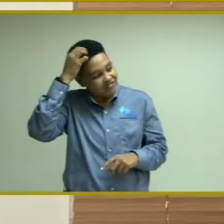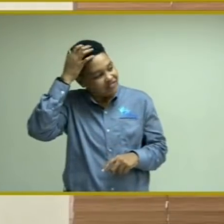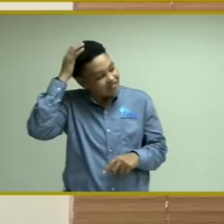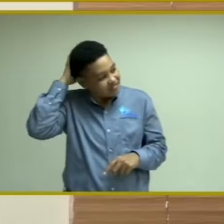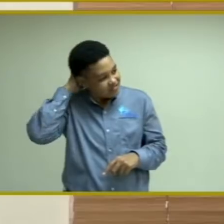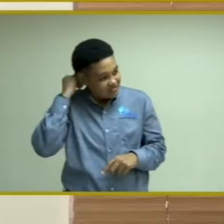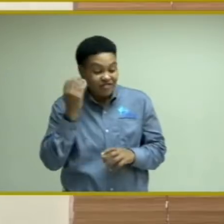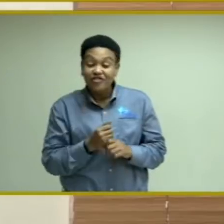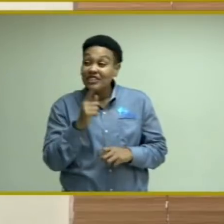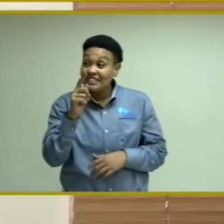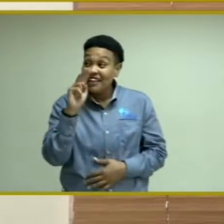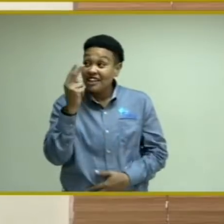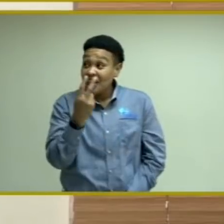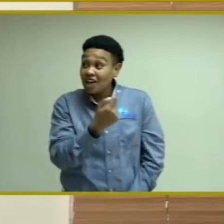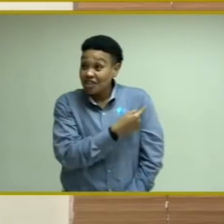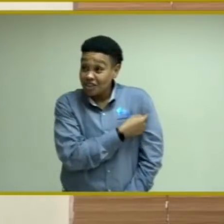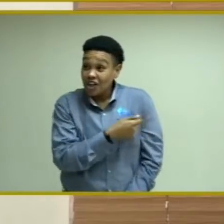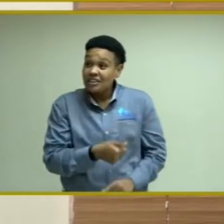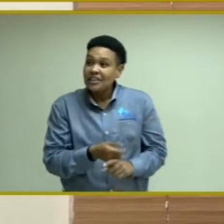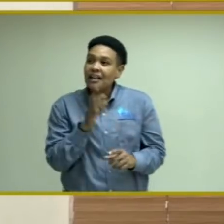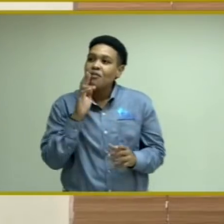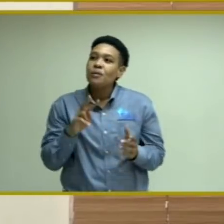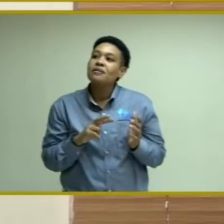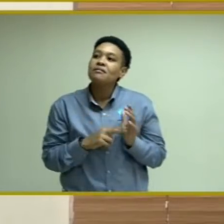second doses, then it would be